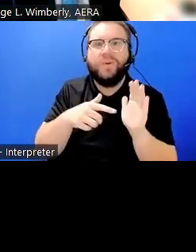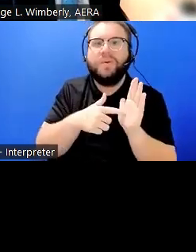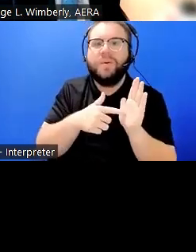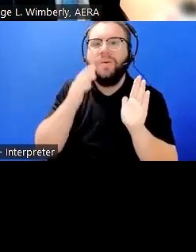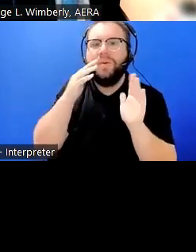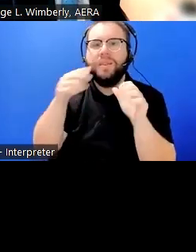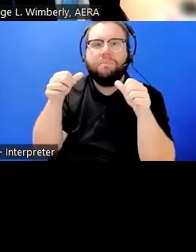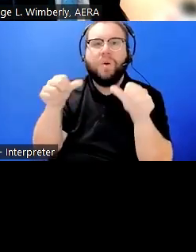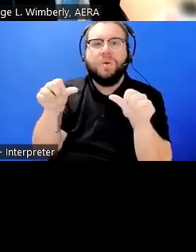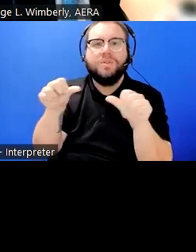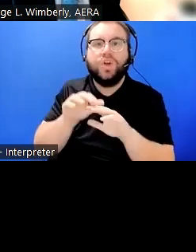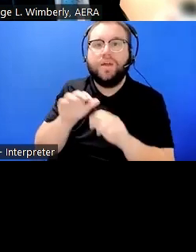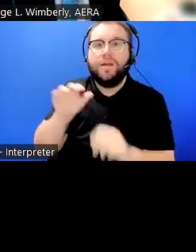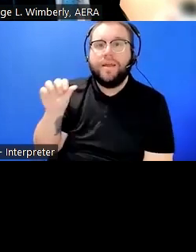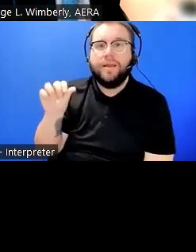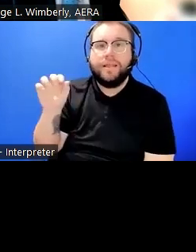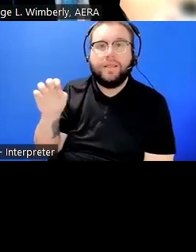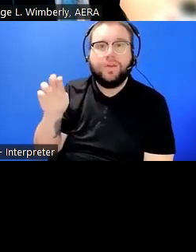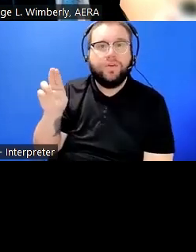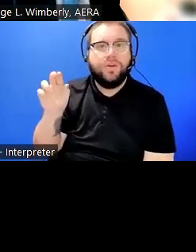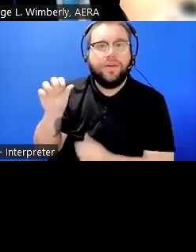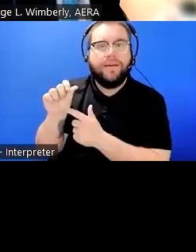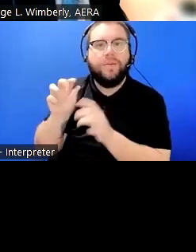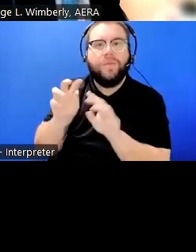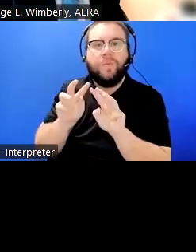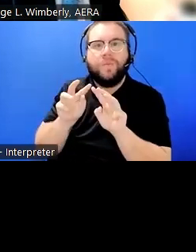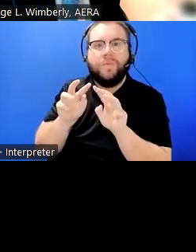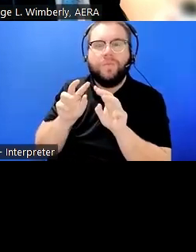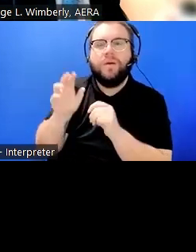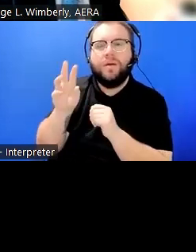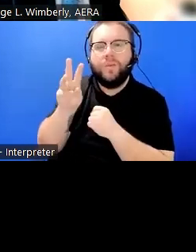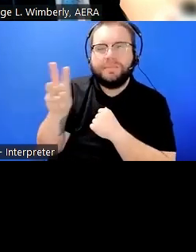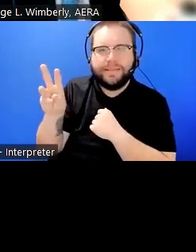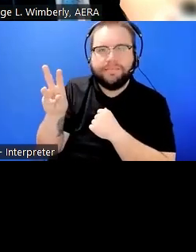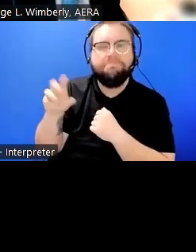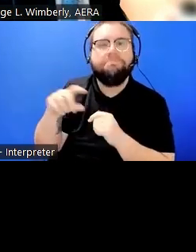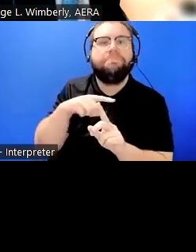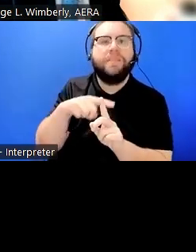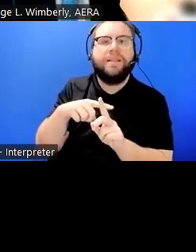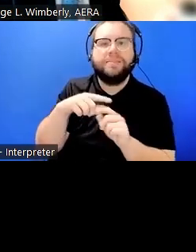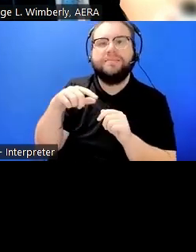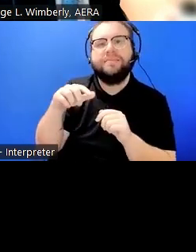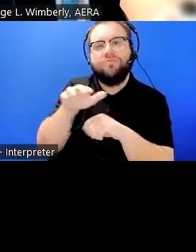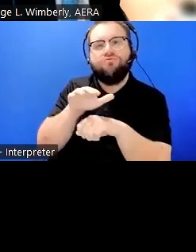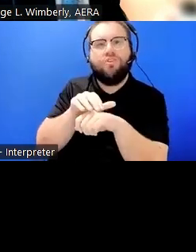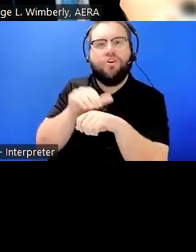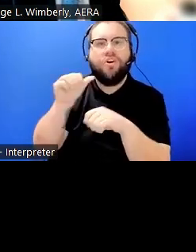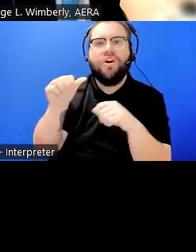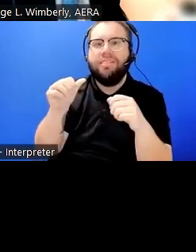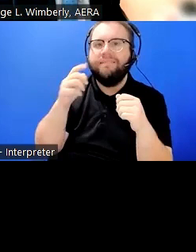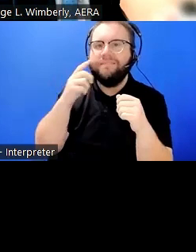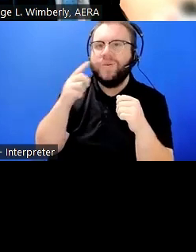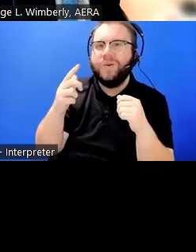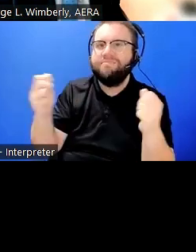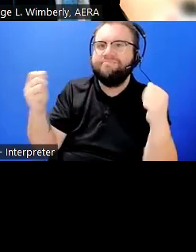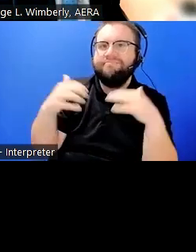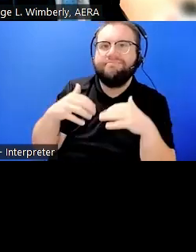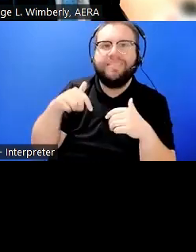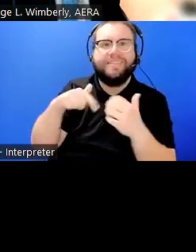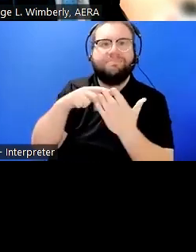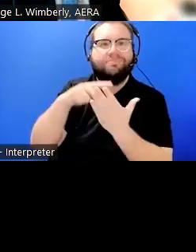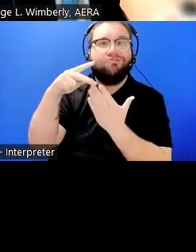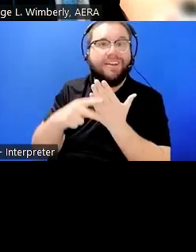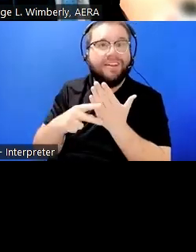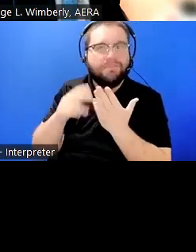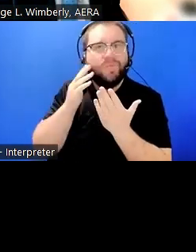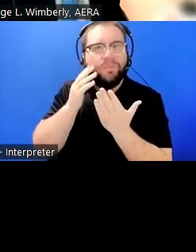AERA website along with the call for the Minority Dissertation Fellowship. So it will be there,